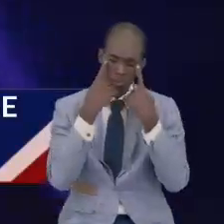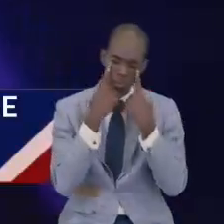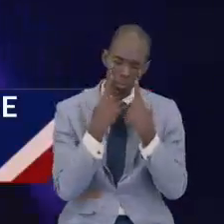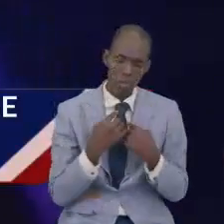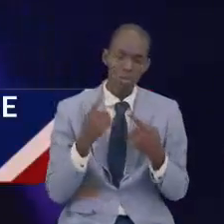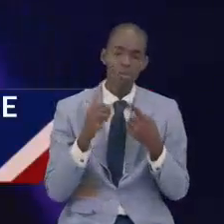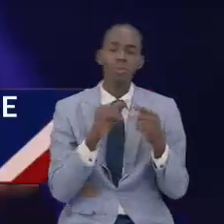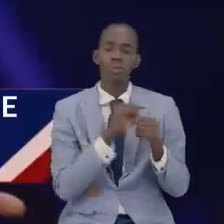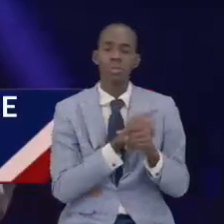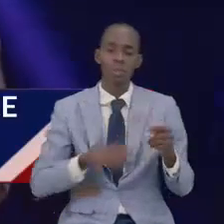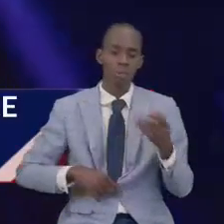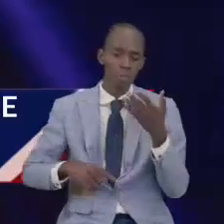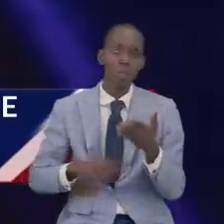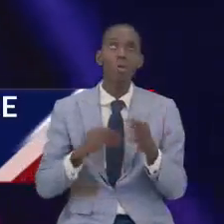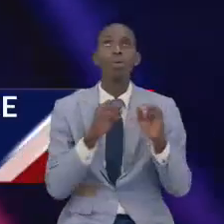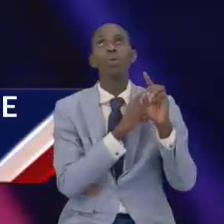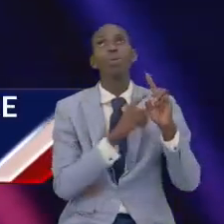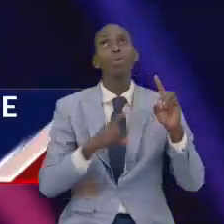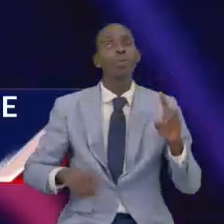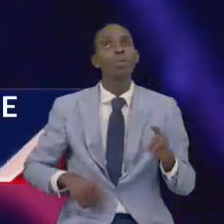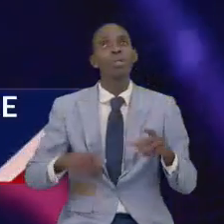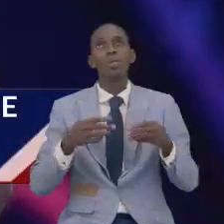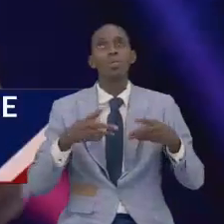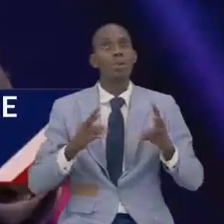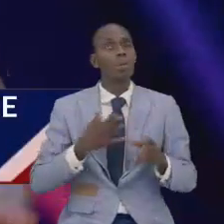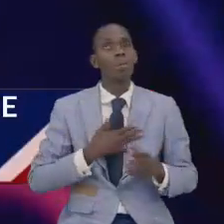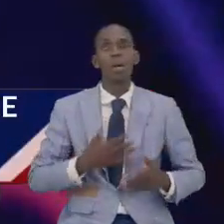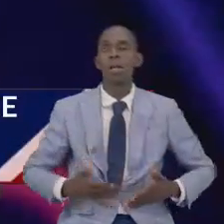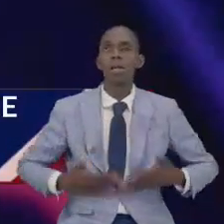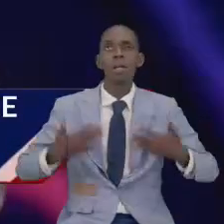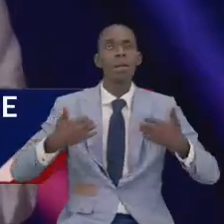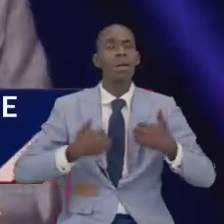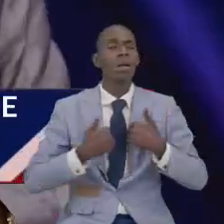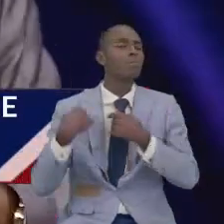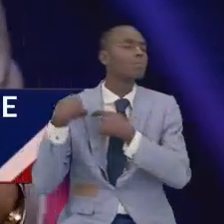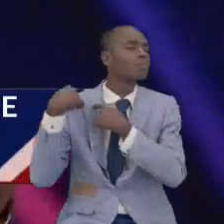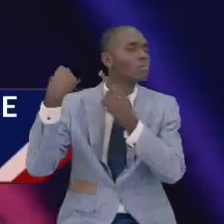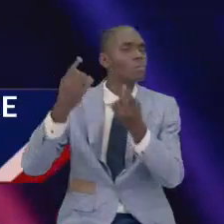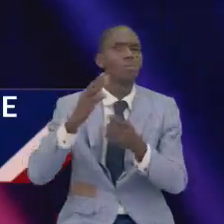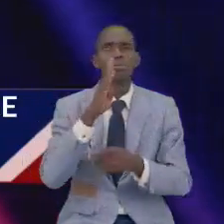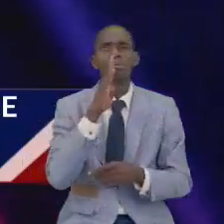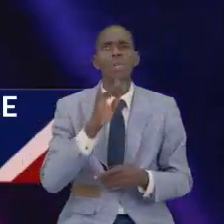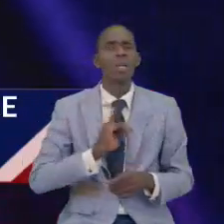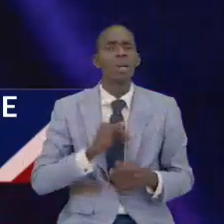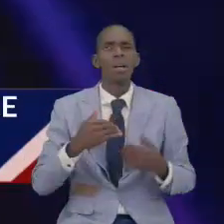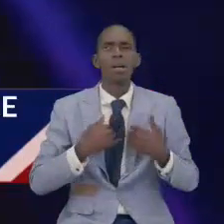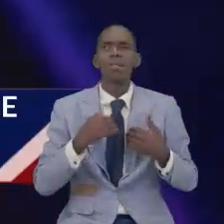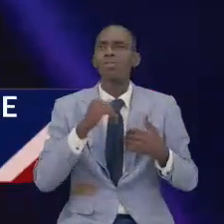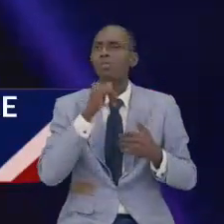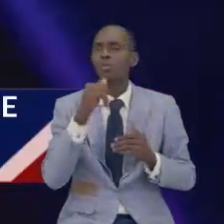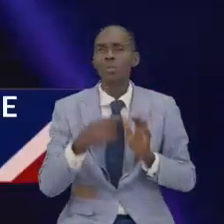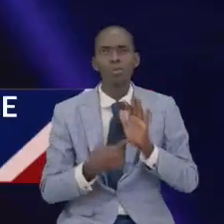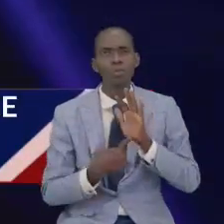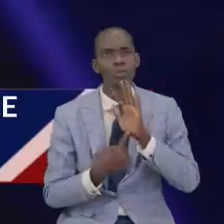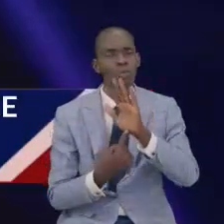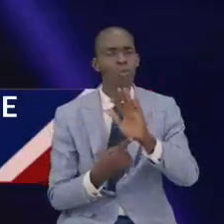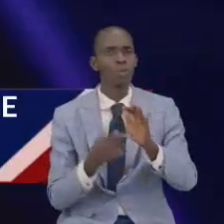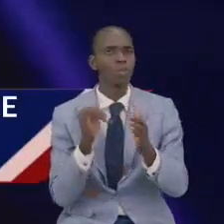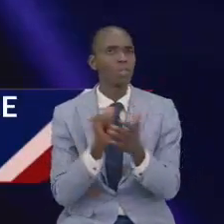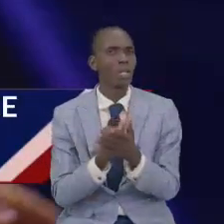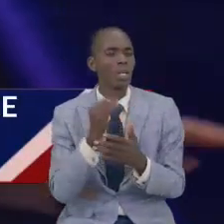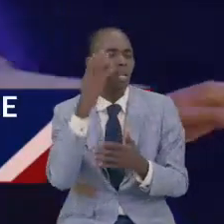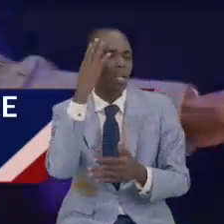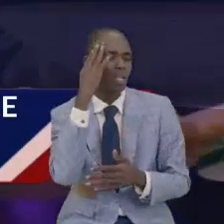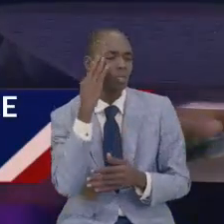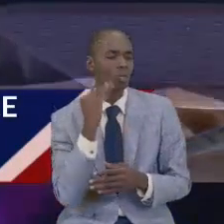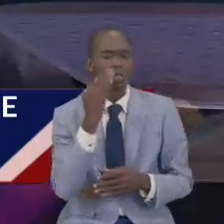the Lord there, oh Lord, the way my life has been, I've not been demonstrated that experiential knowledge.